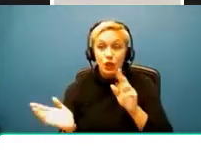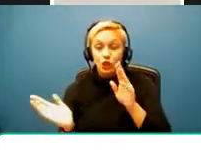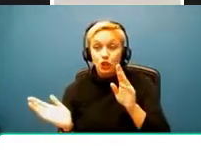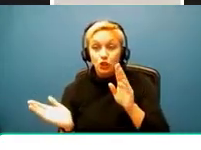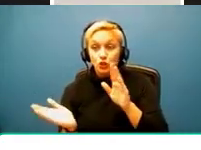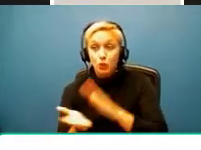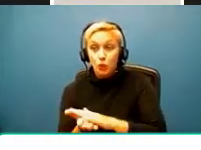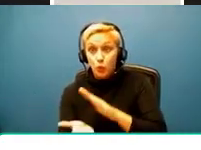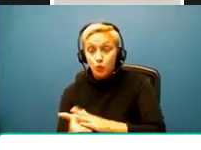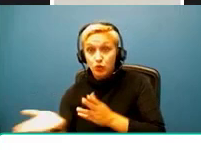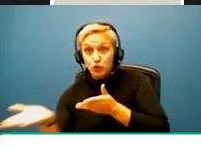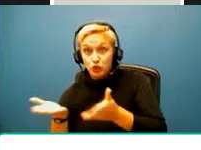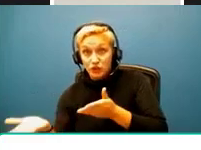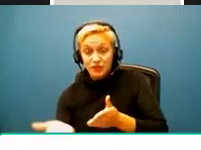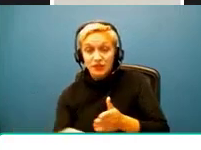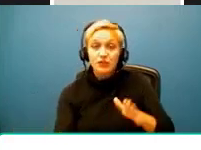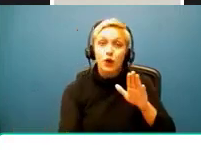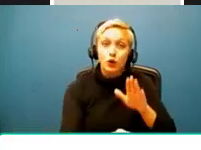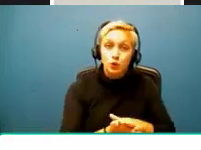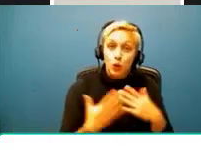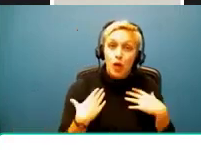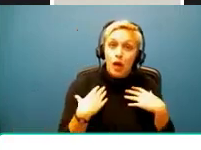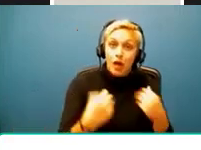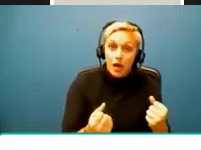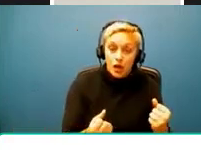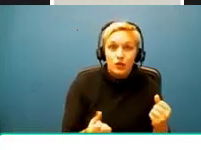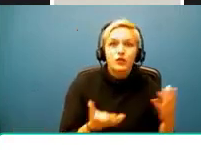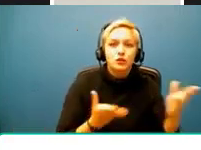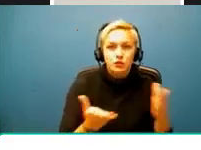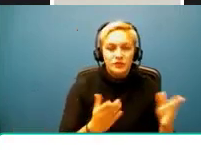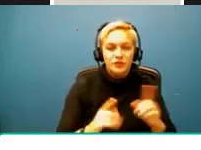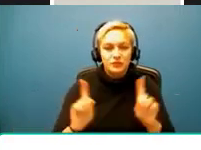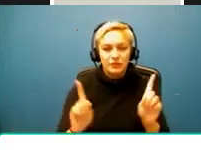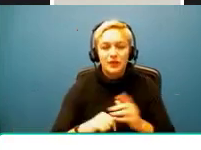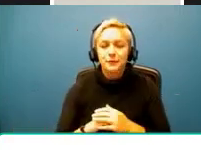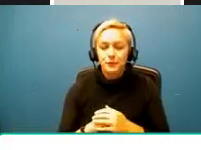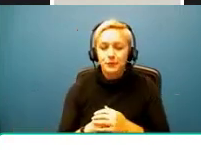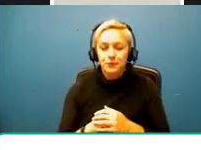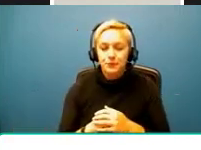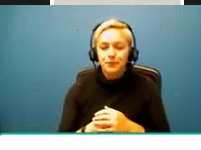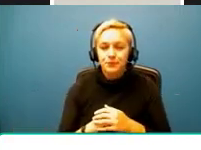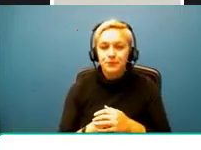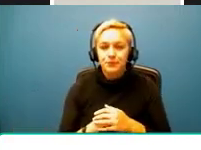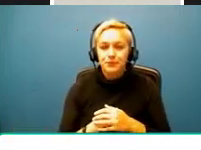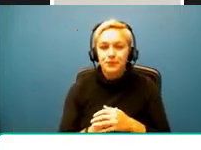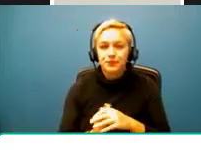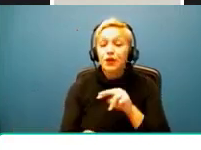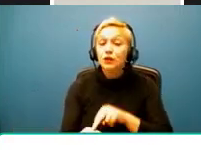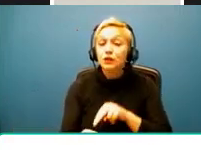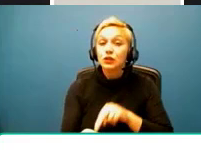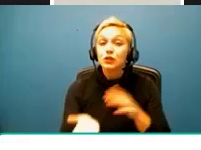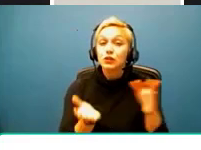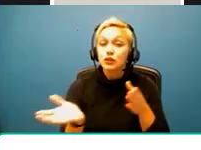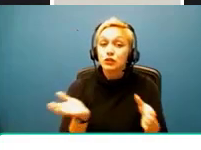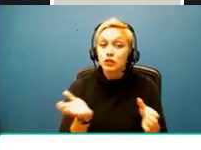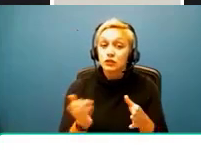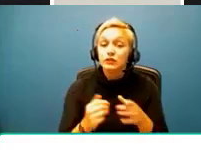and school health services. So school nursing services too, and I think that when I've talked with